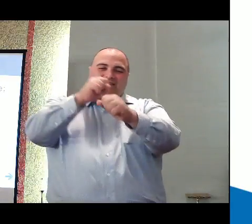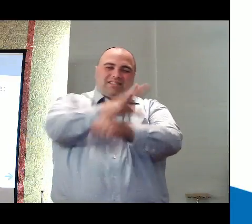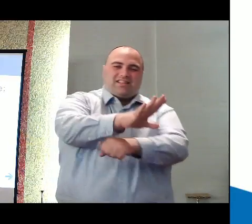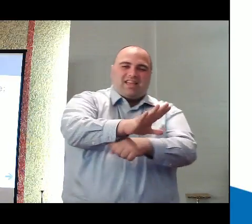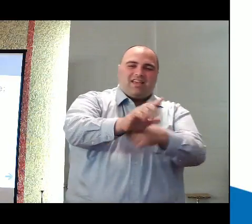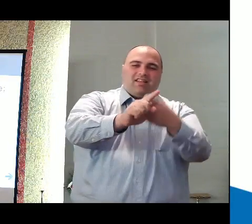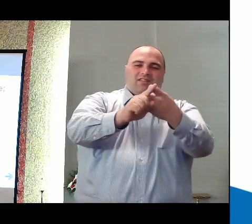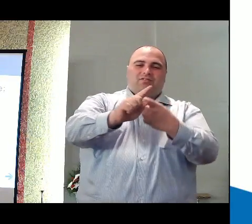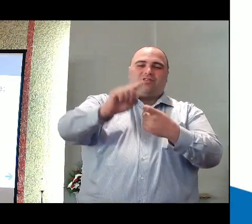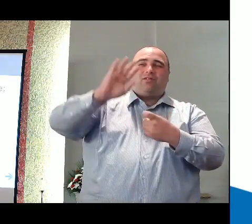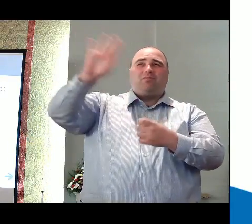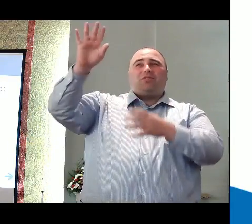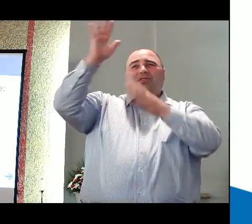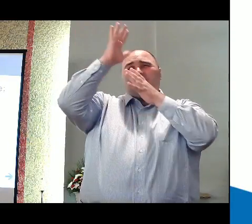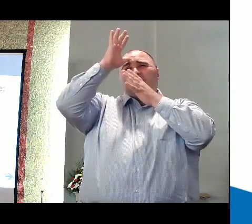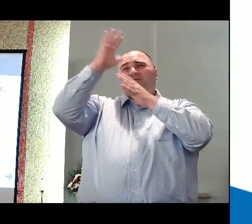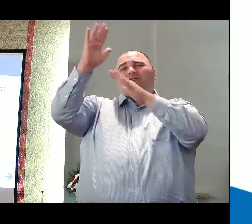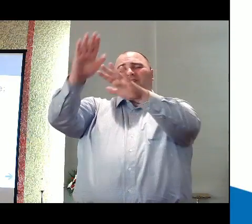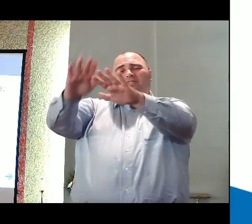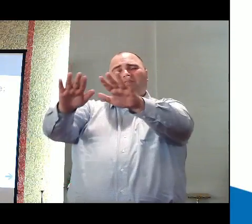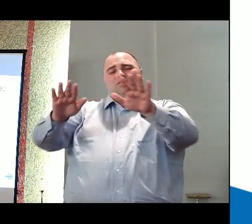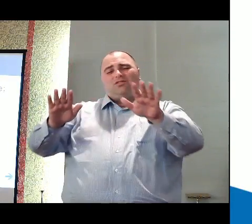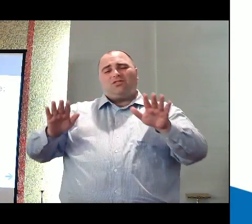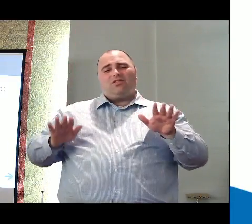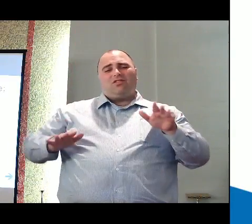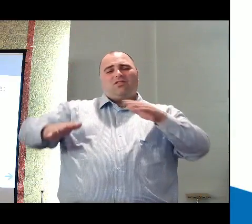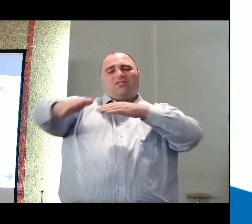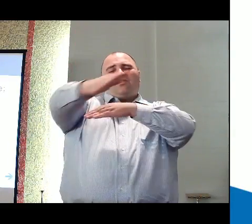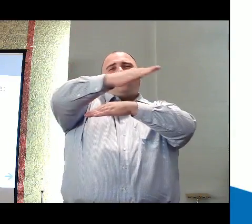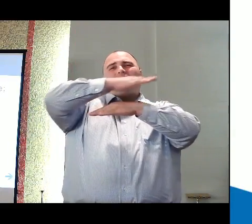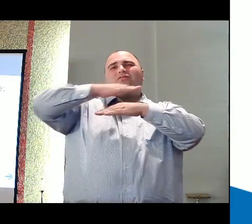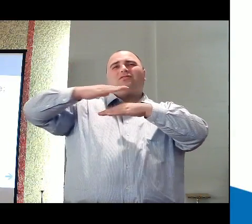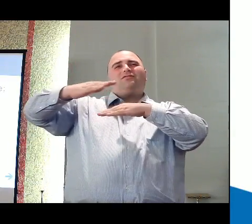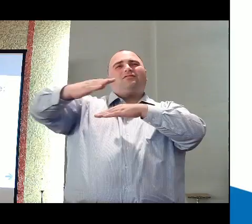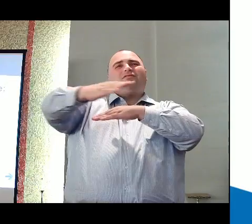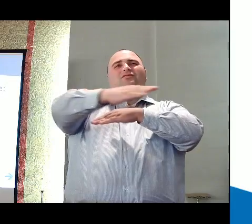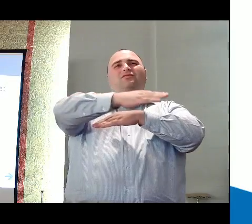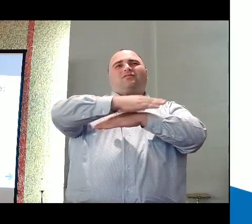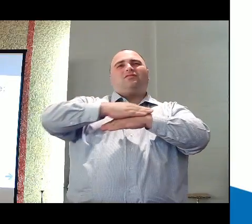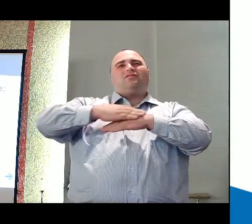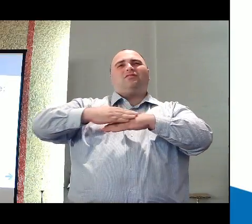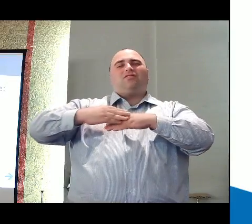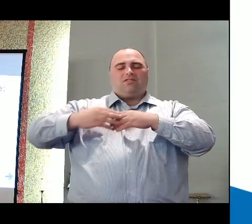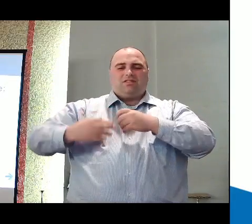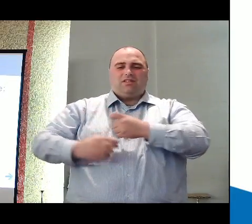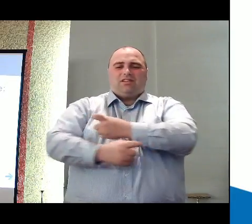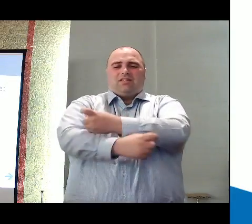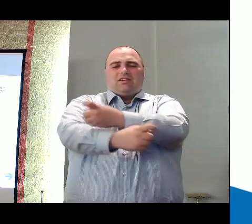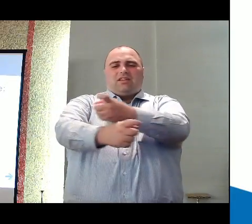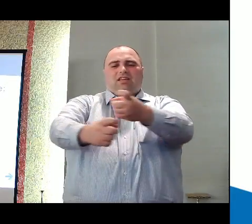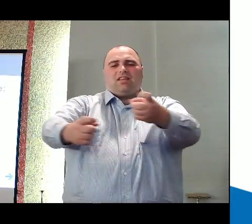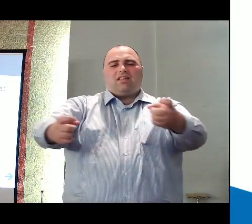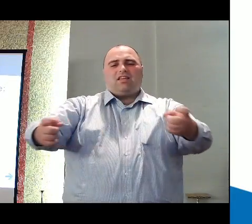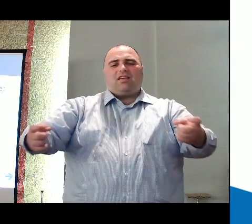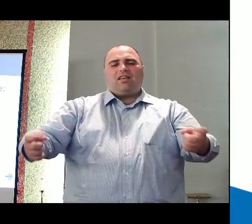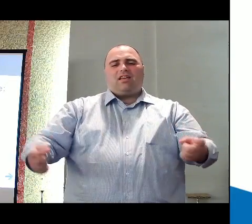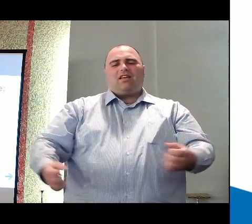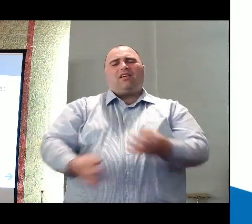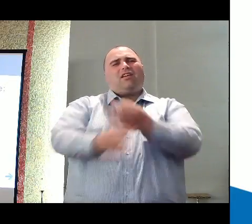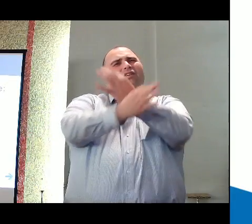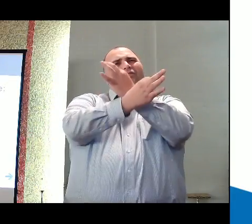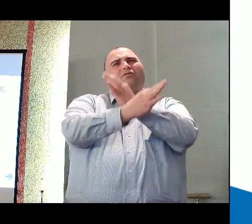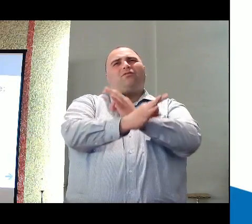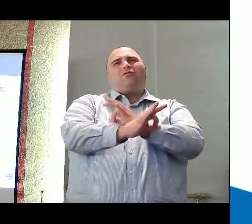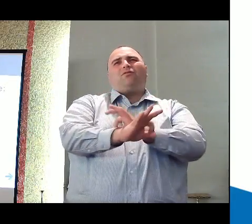your Father's throne above, so free